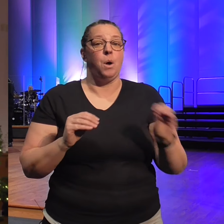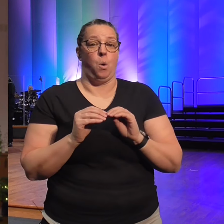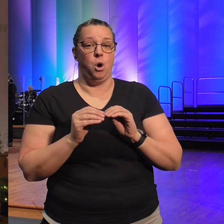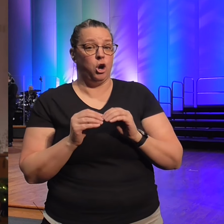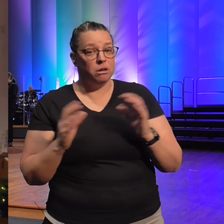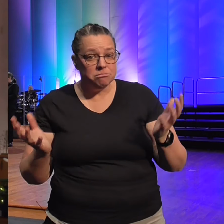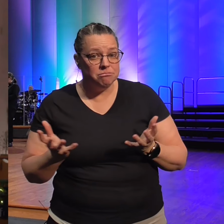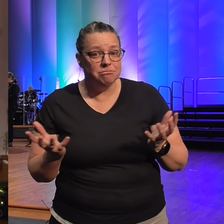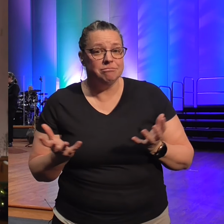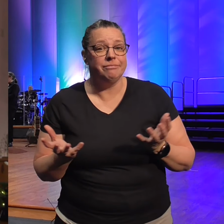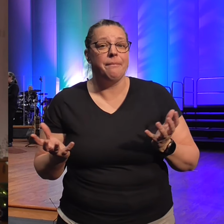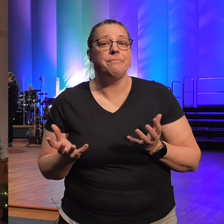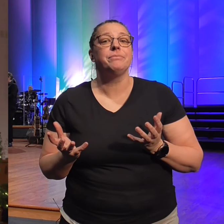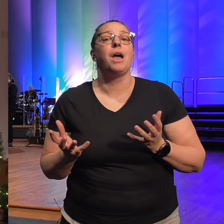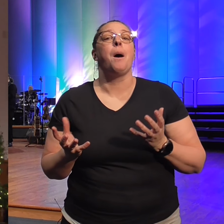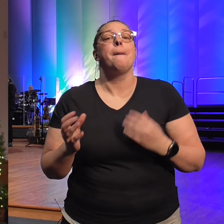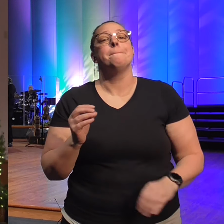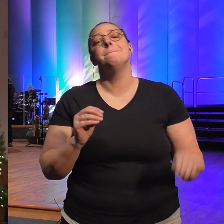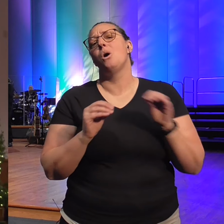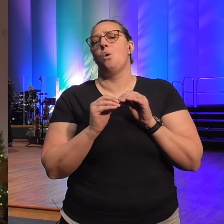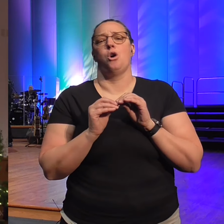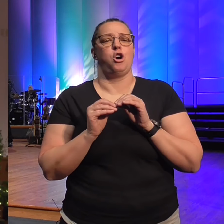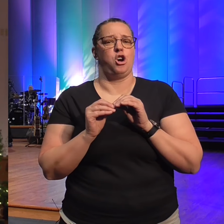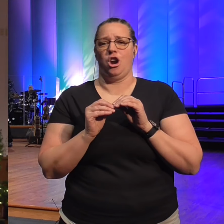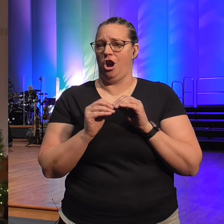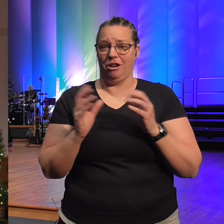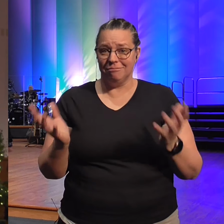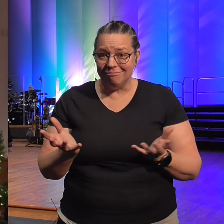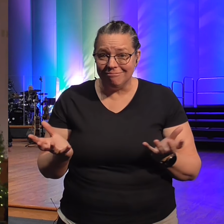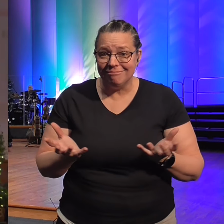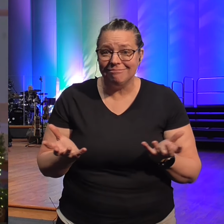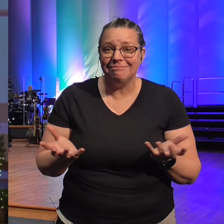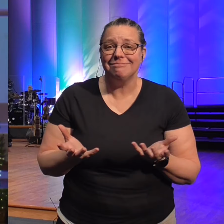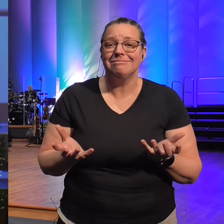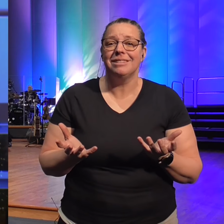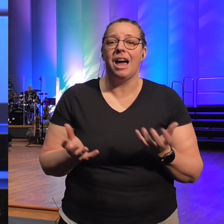anything, yeah, more than anything,